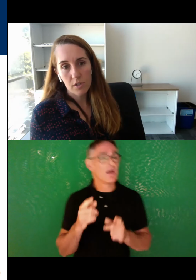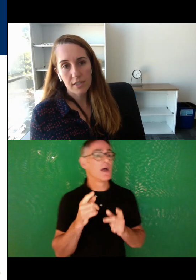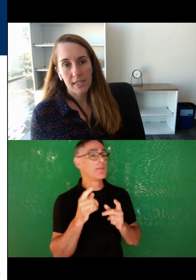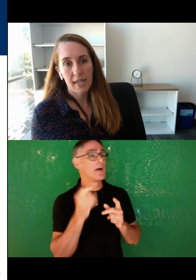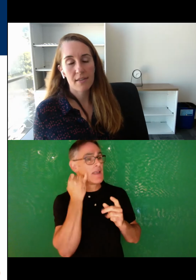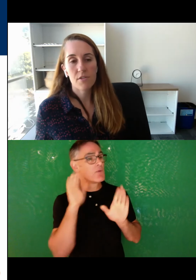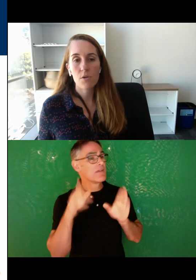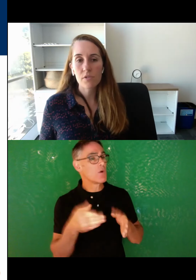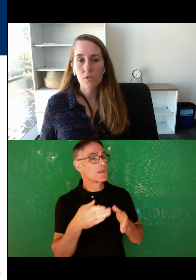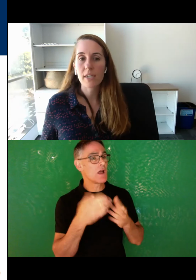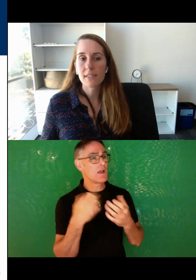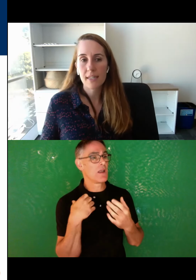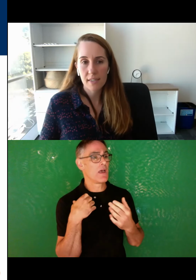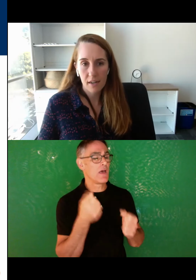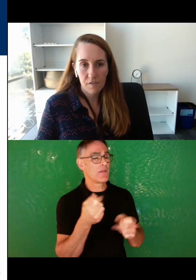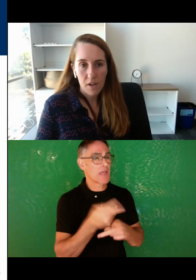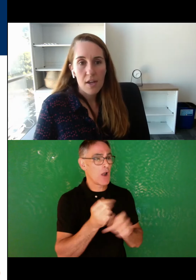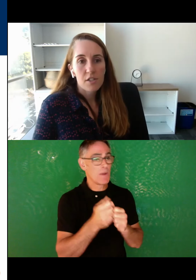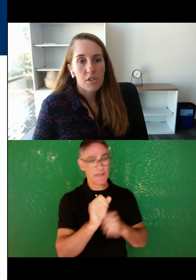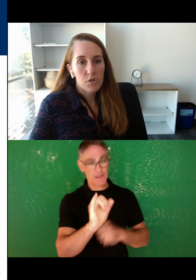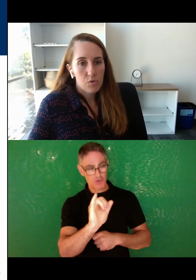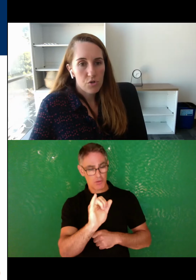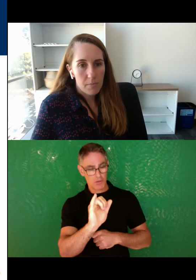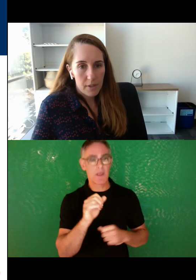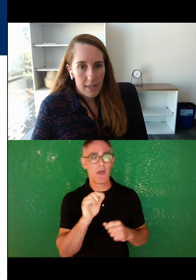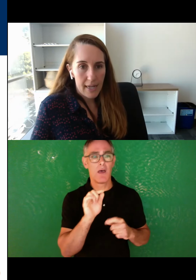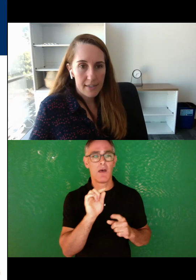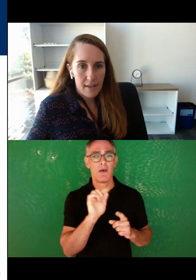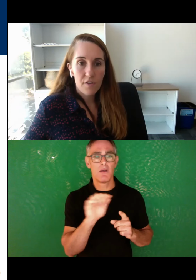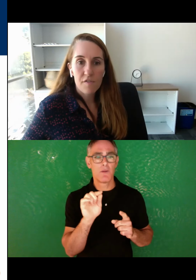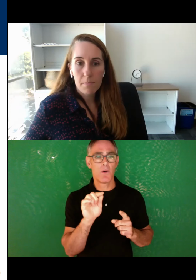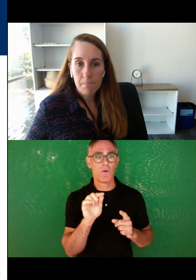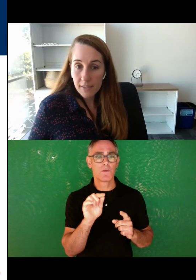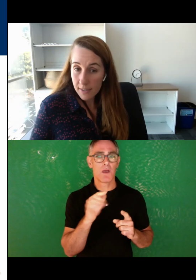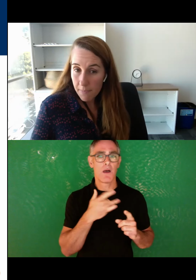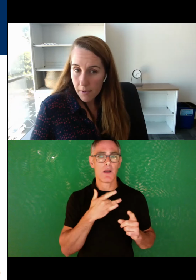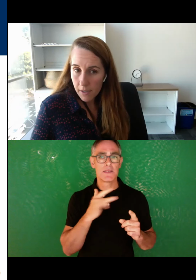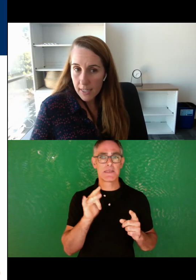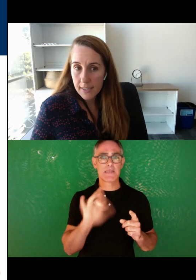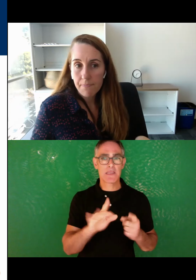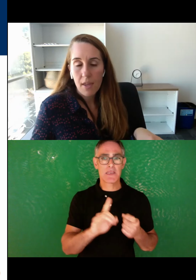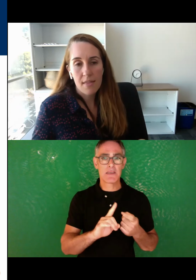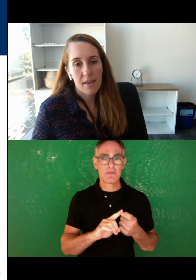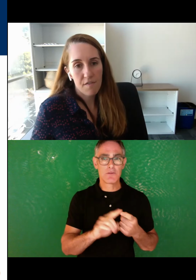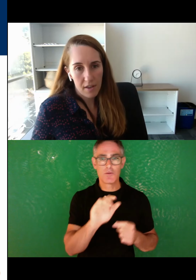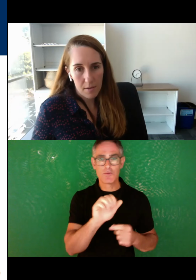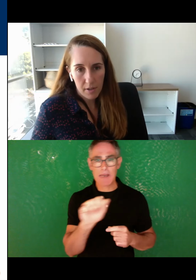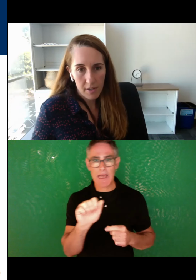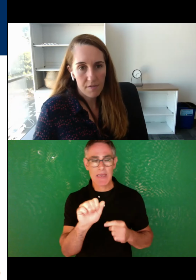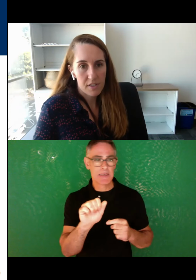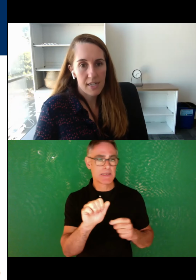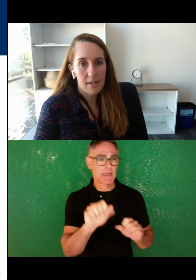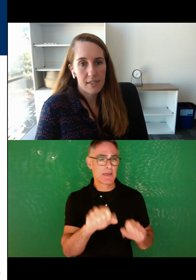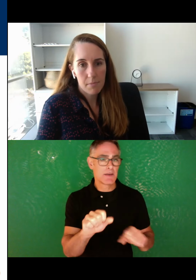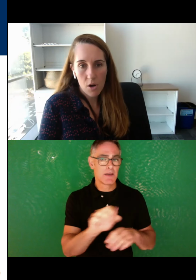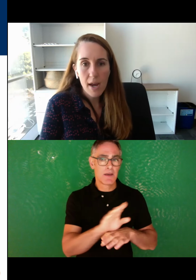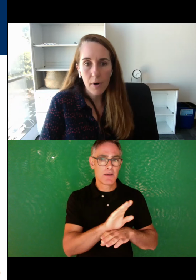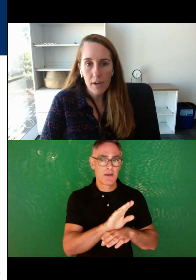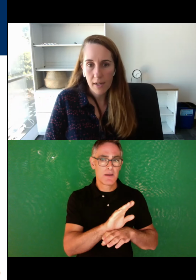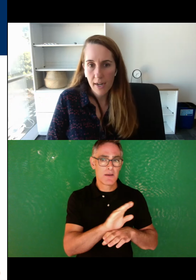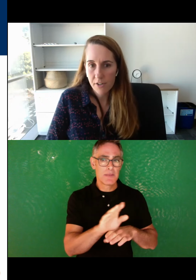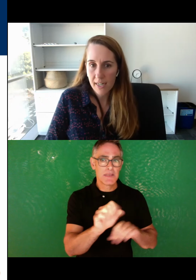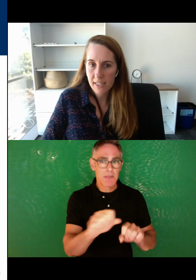insurers, we're seeing that those are quite sensitive to AAA's level of business capabilities and the availability of a state